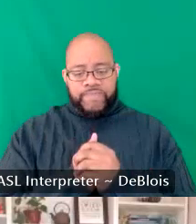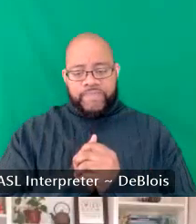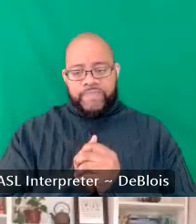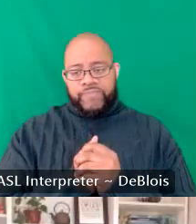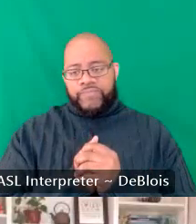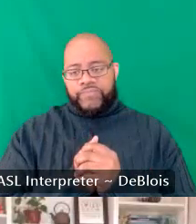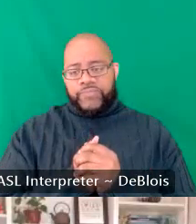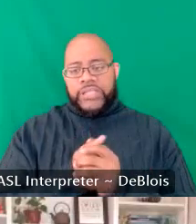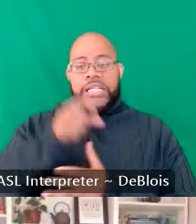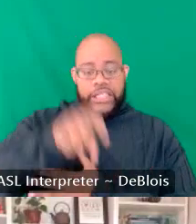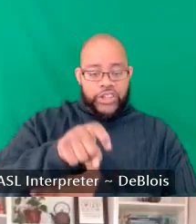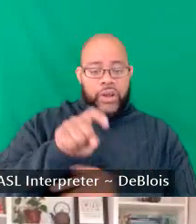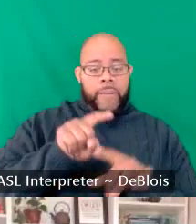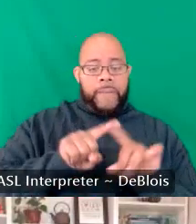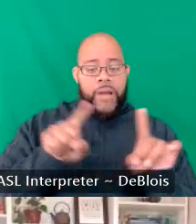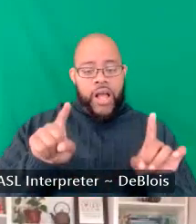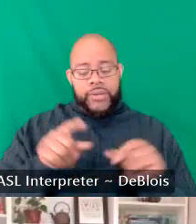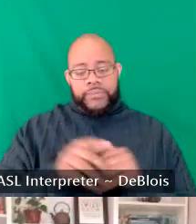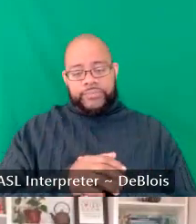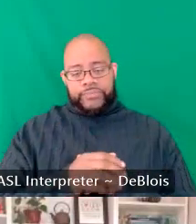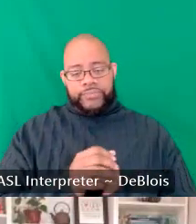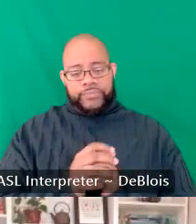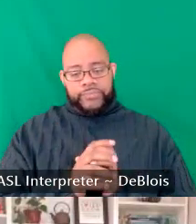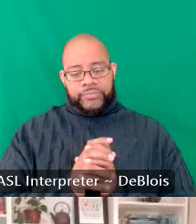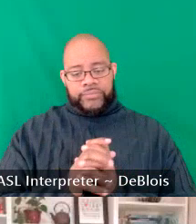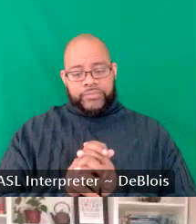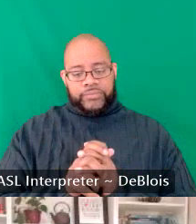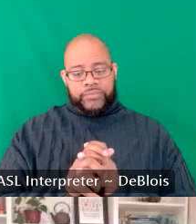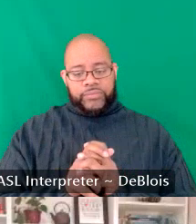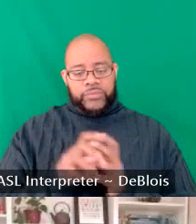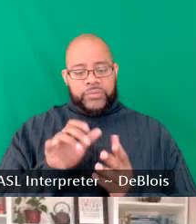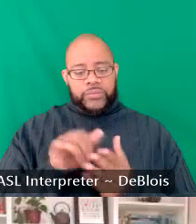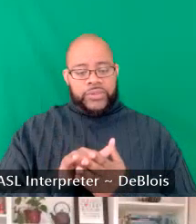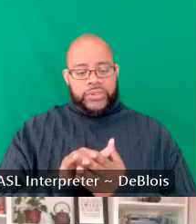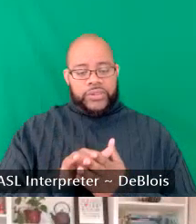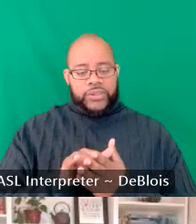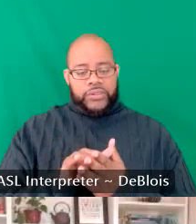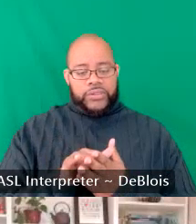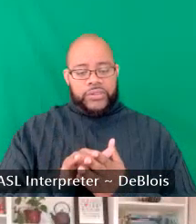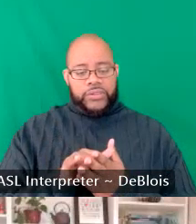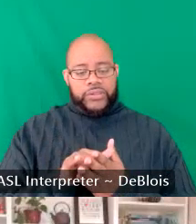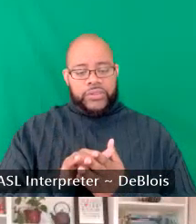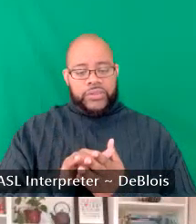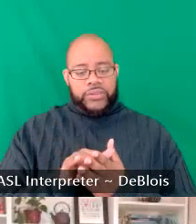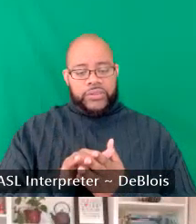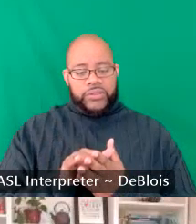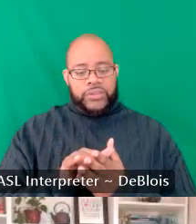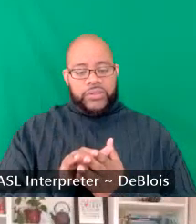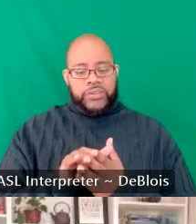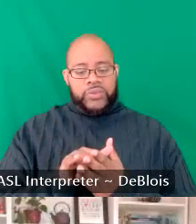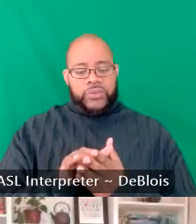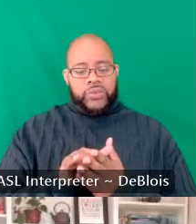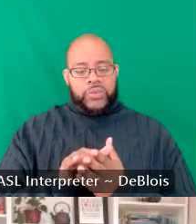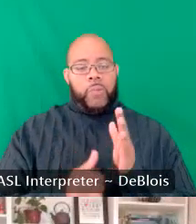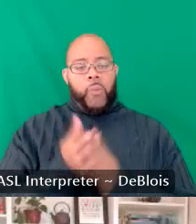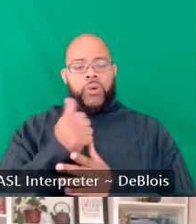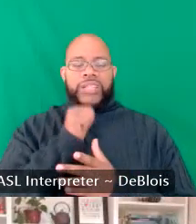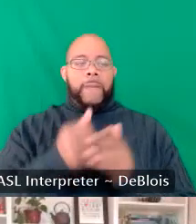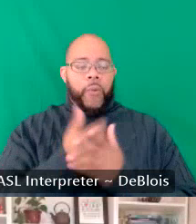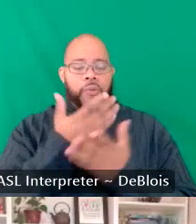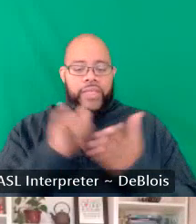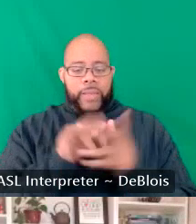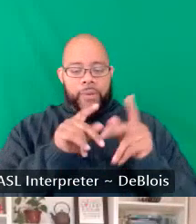is necessary, but is not one of the, I would say, the foremost items that folks look at in the